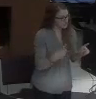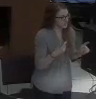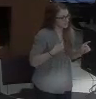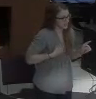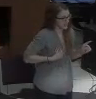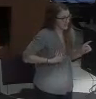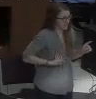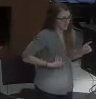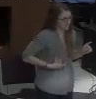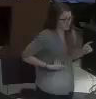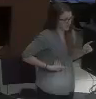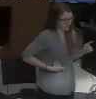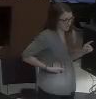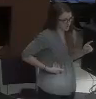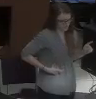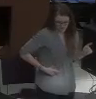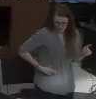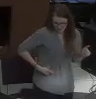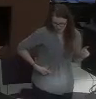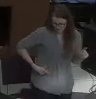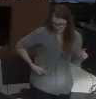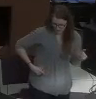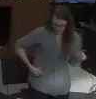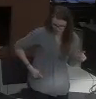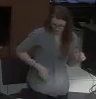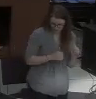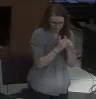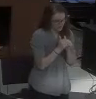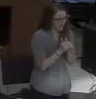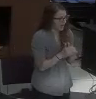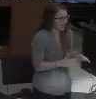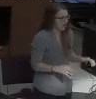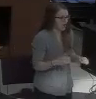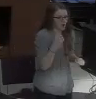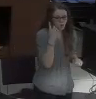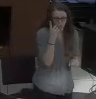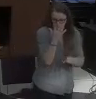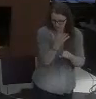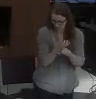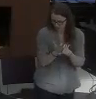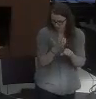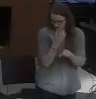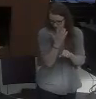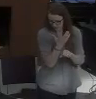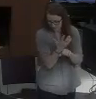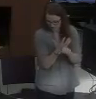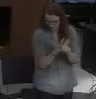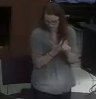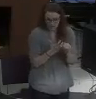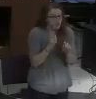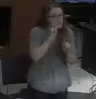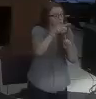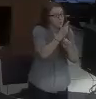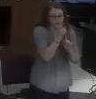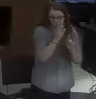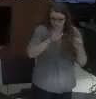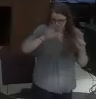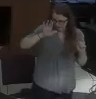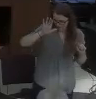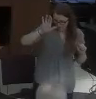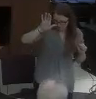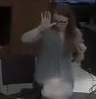Just as I am without one plea,